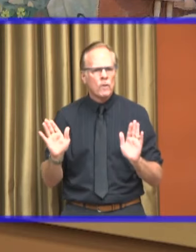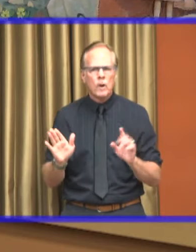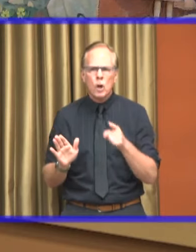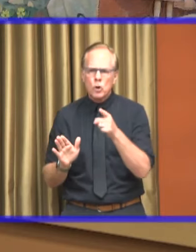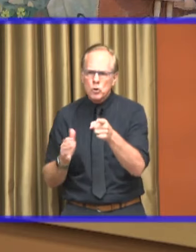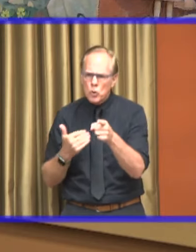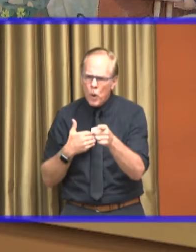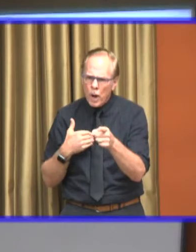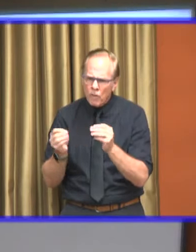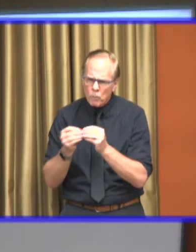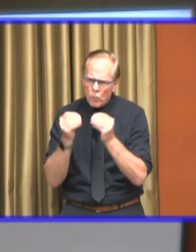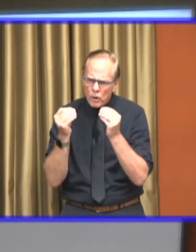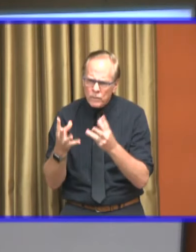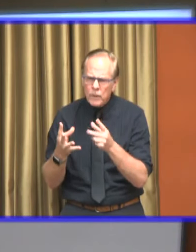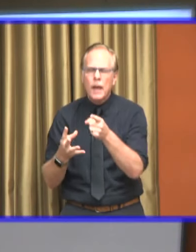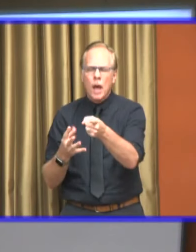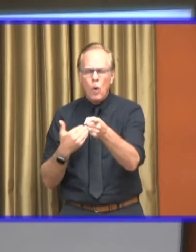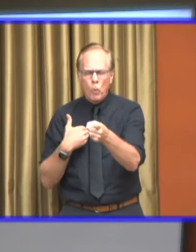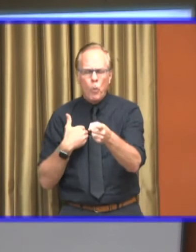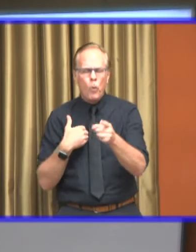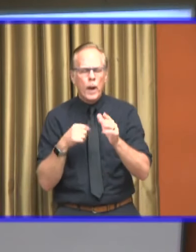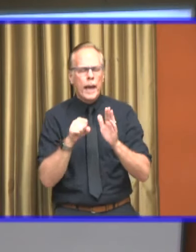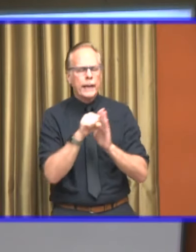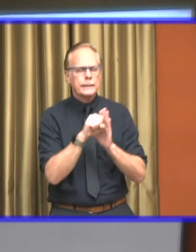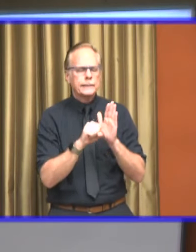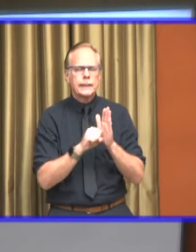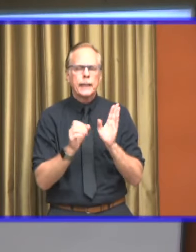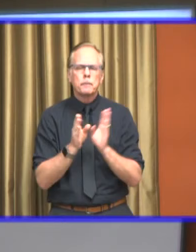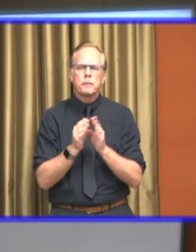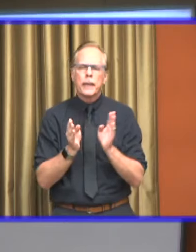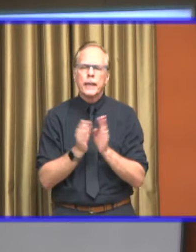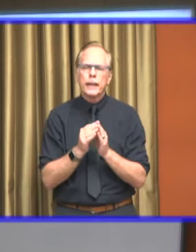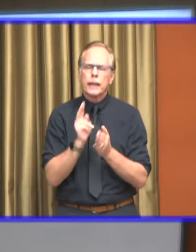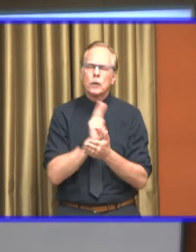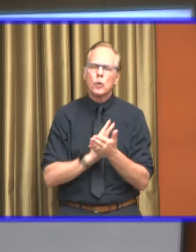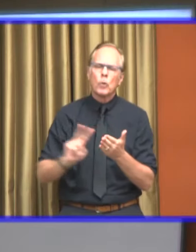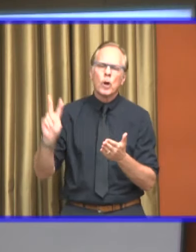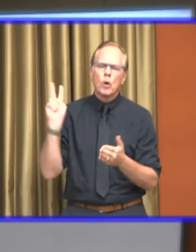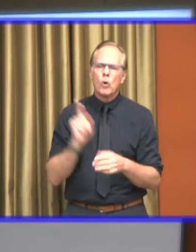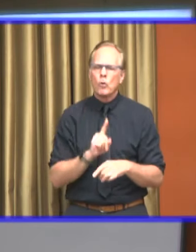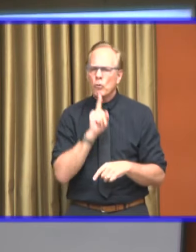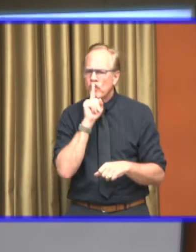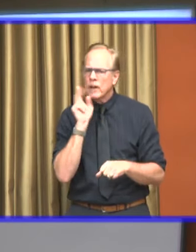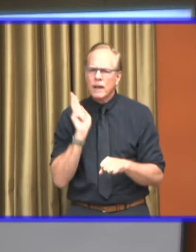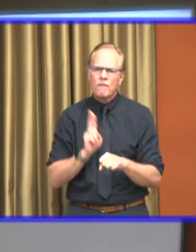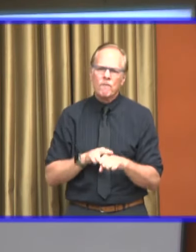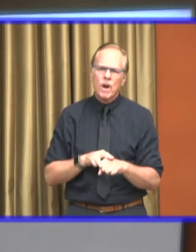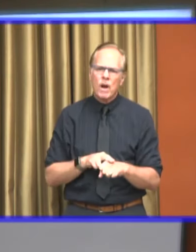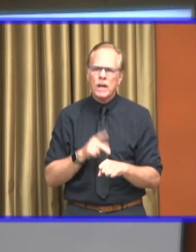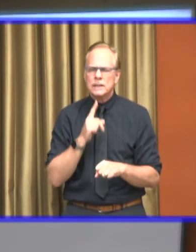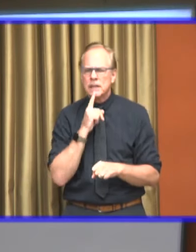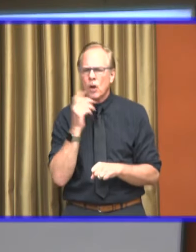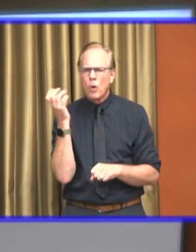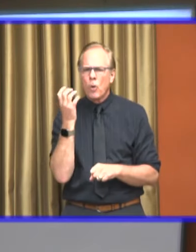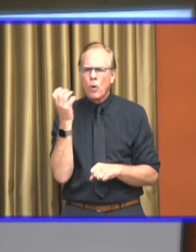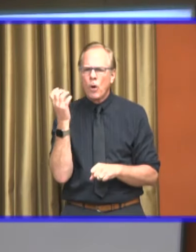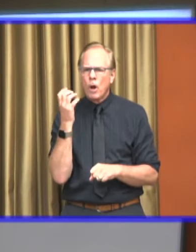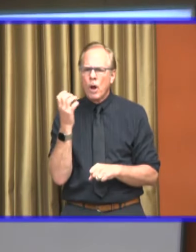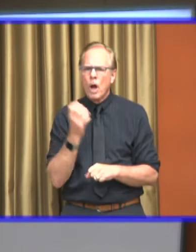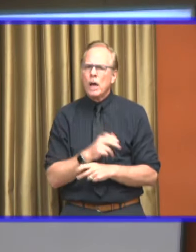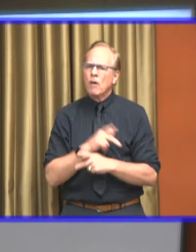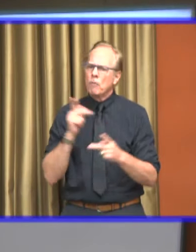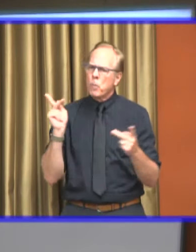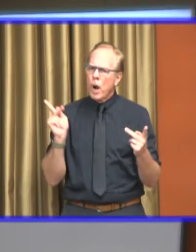Yes, we had a state meeting 2 weeks ago, and it was kind of fun to be on because they said, wow, Prescott is knocking it out